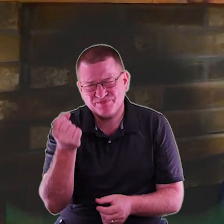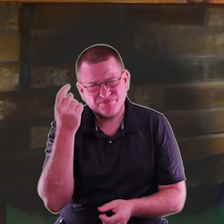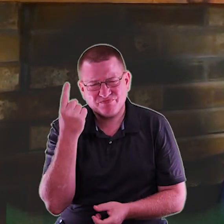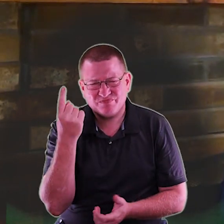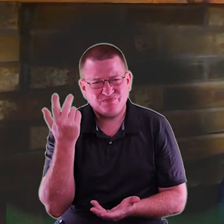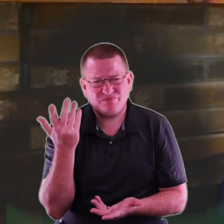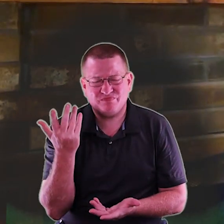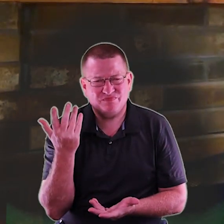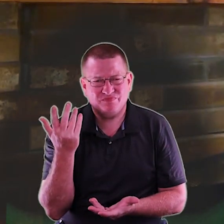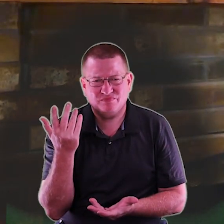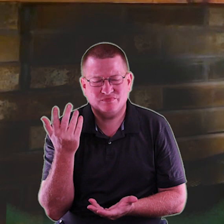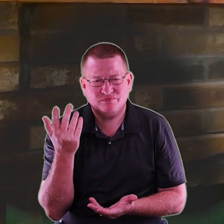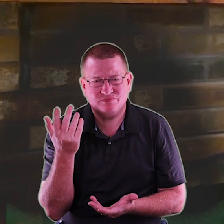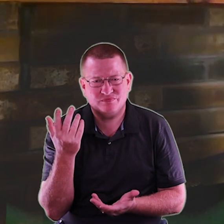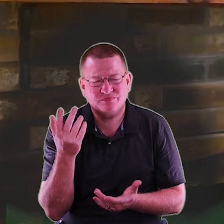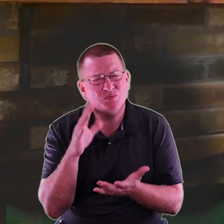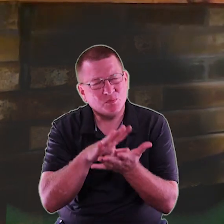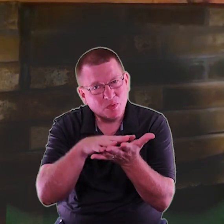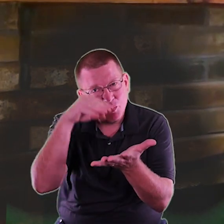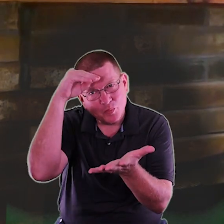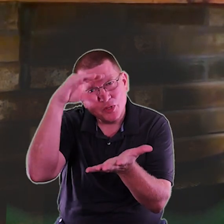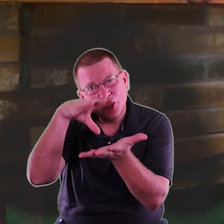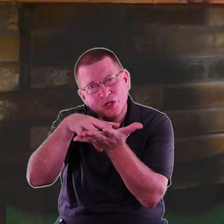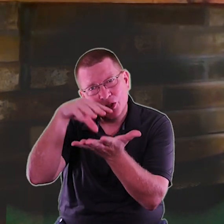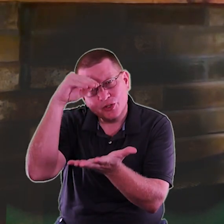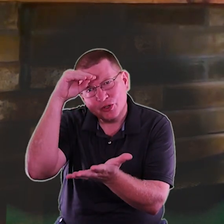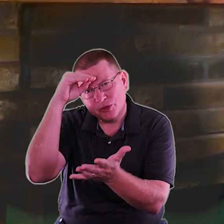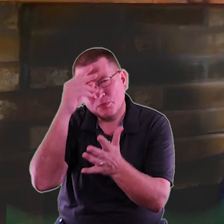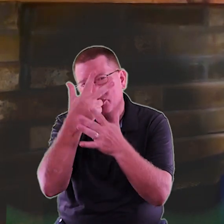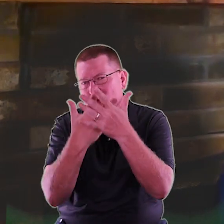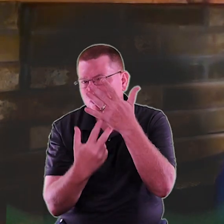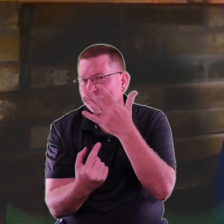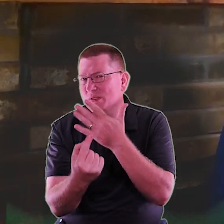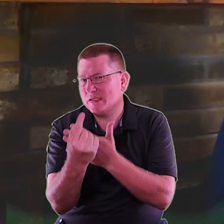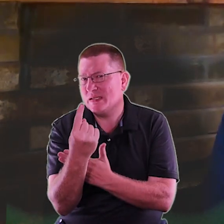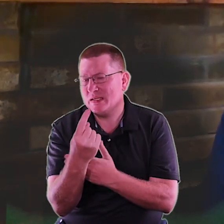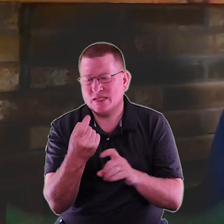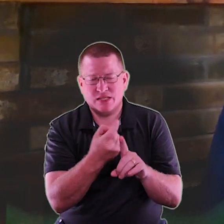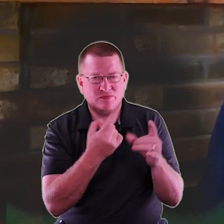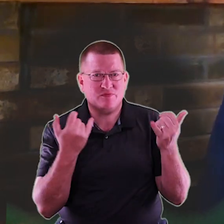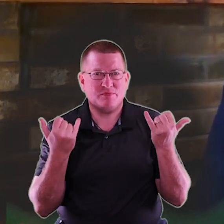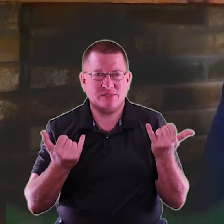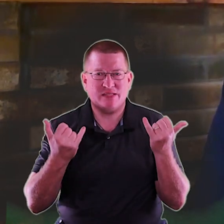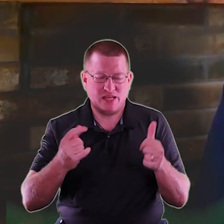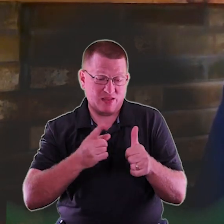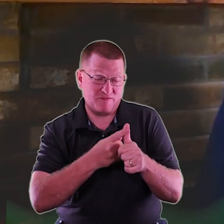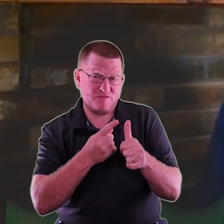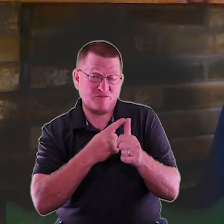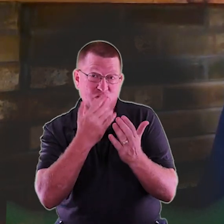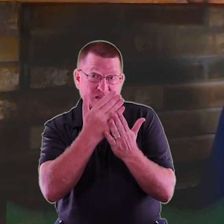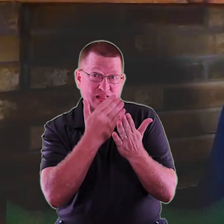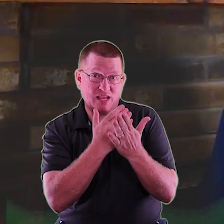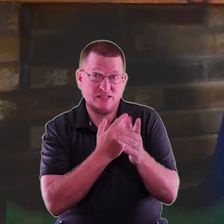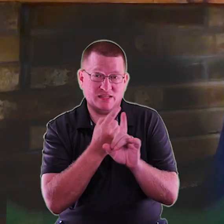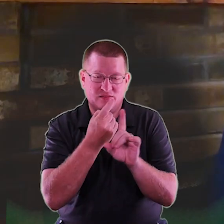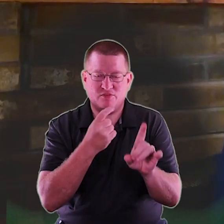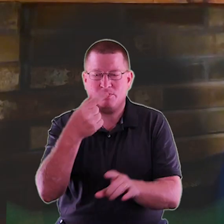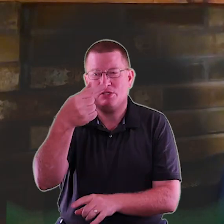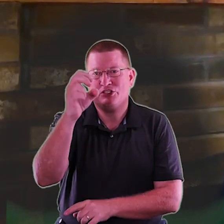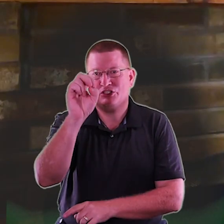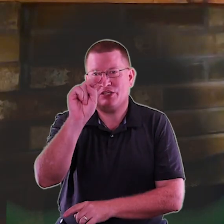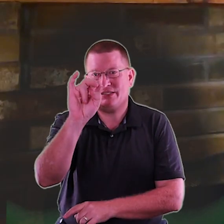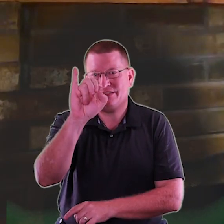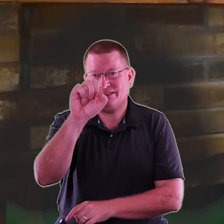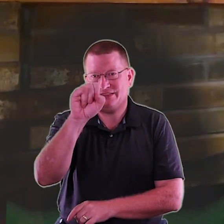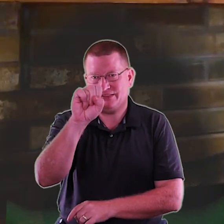But we learn about the Trinity, particularly in today's first lesson from Genesis. In